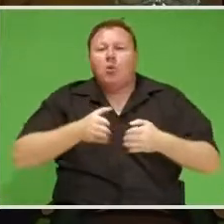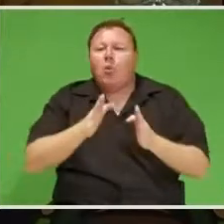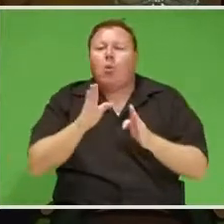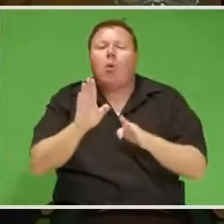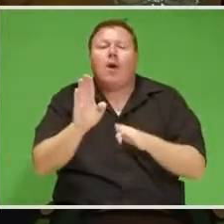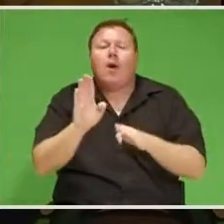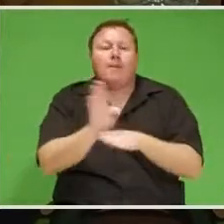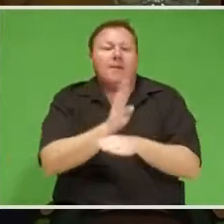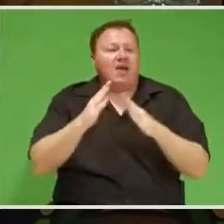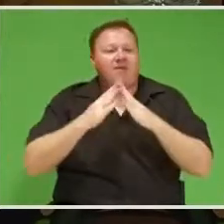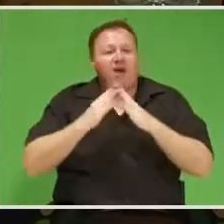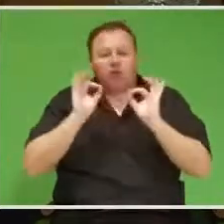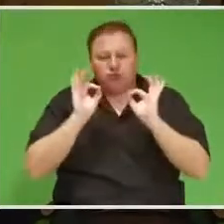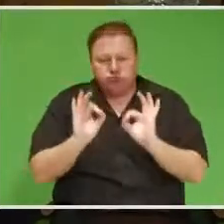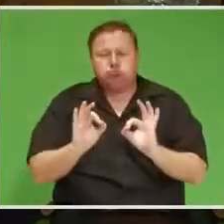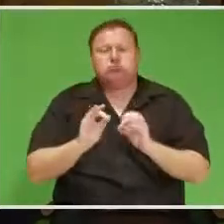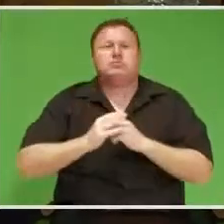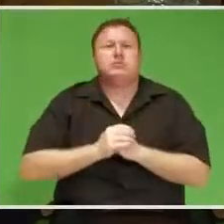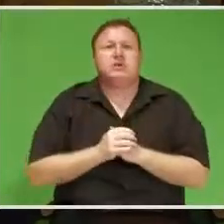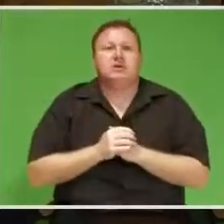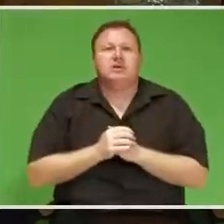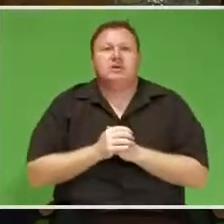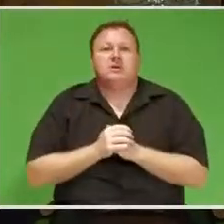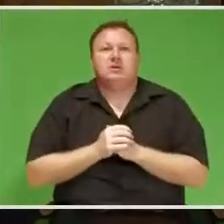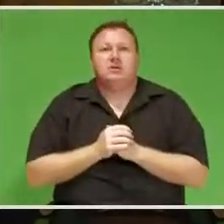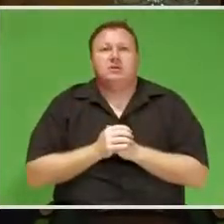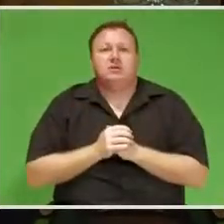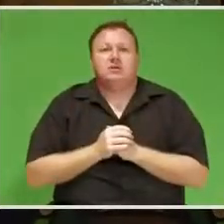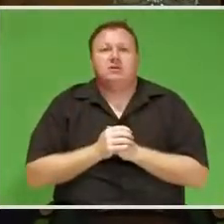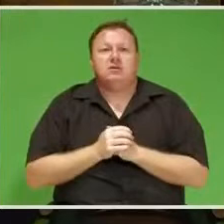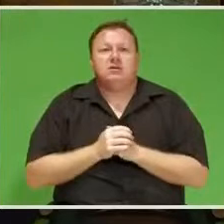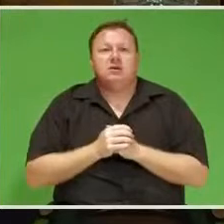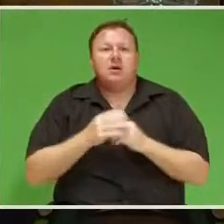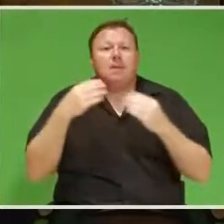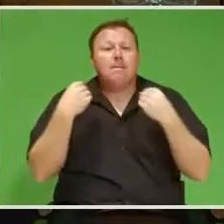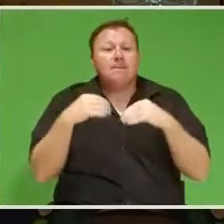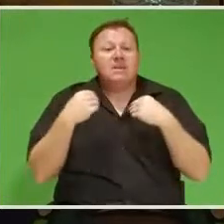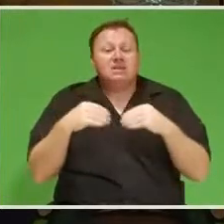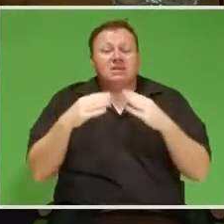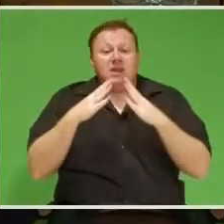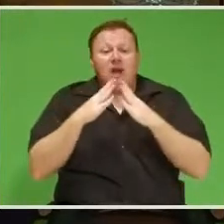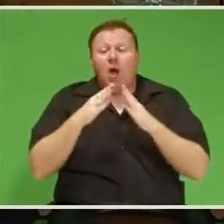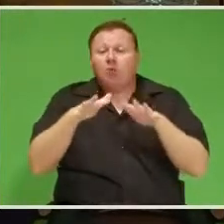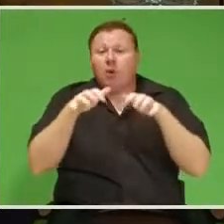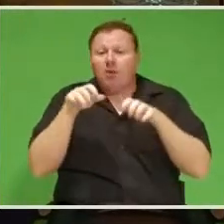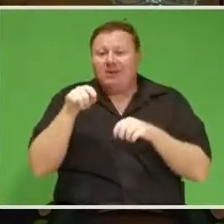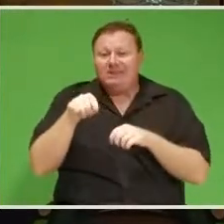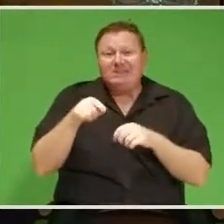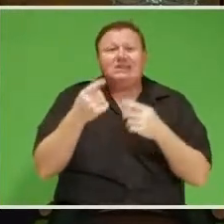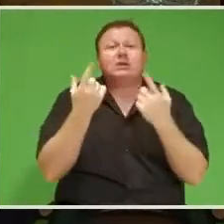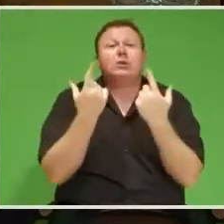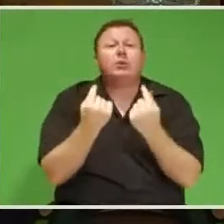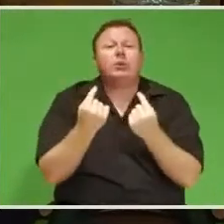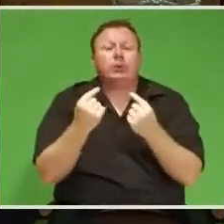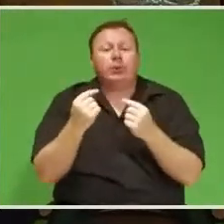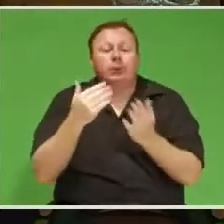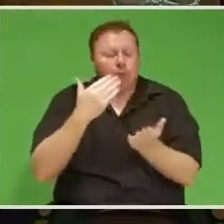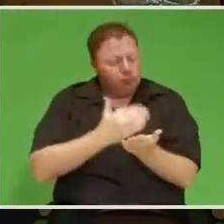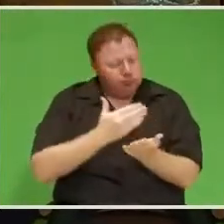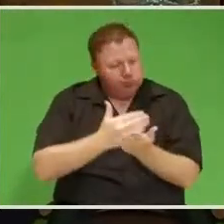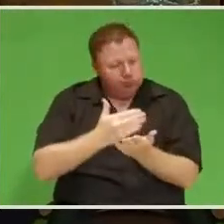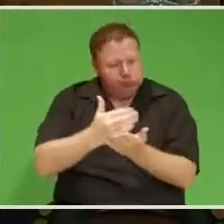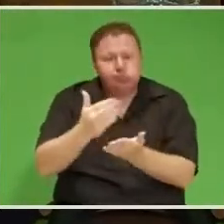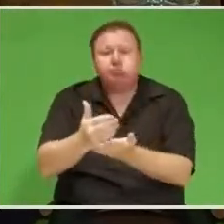and to ensure that business before the Houses of Parliament are conducted in an orderly manner.